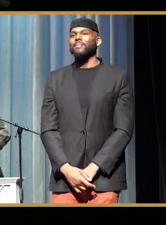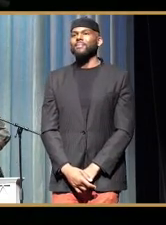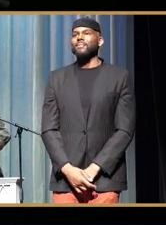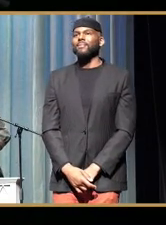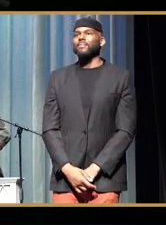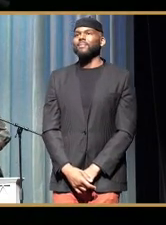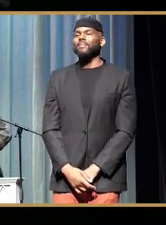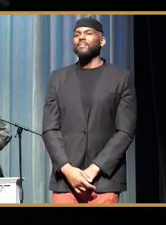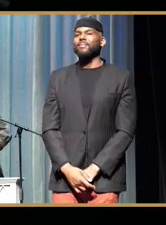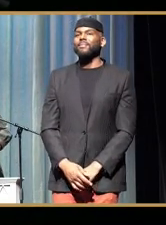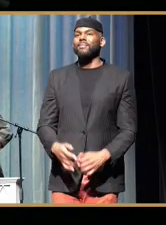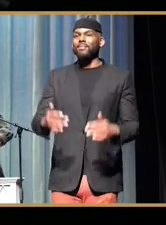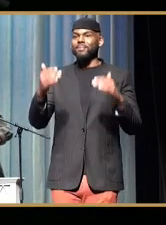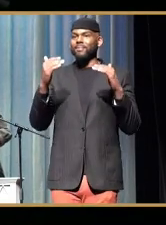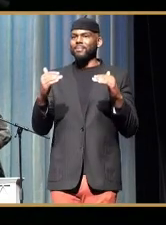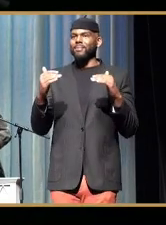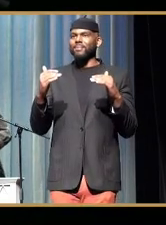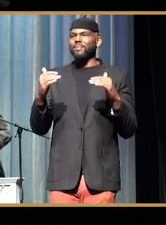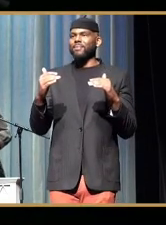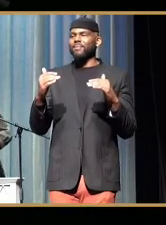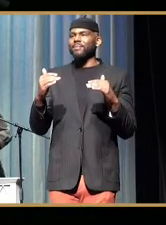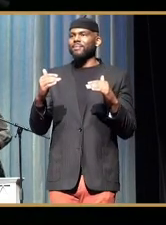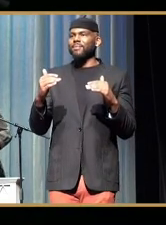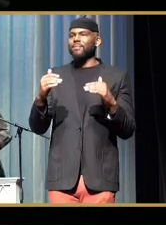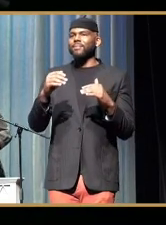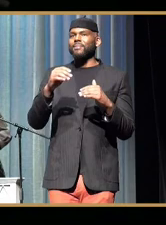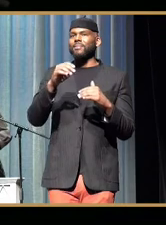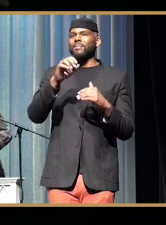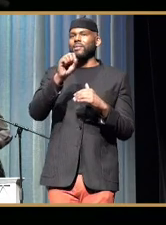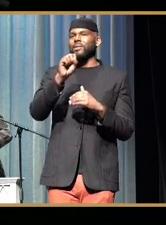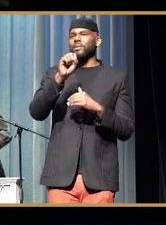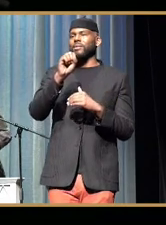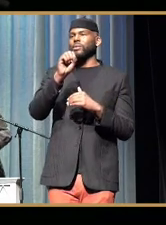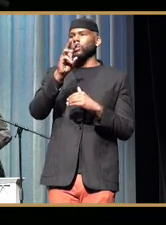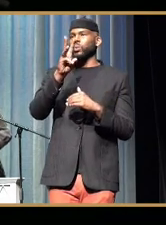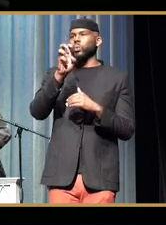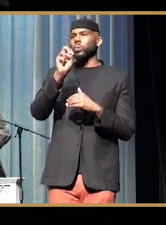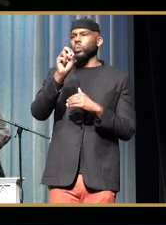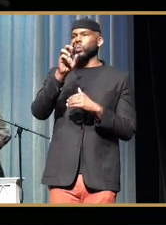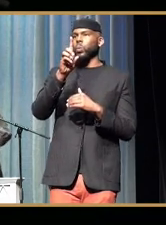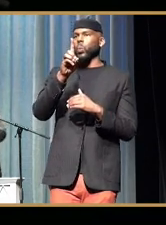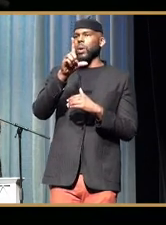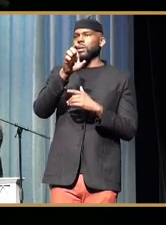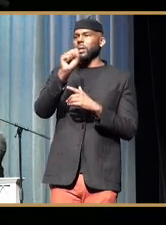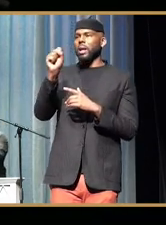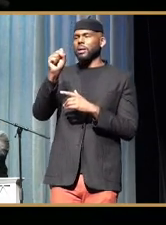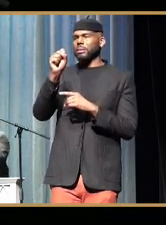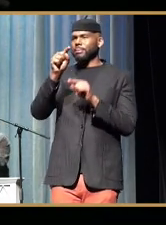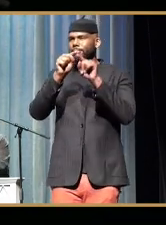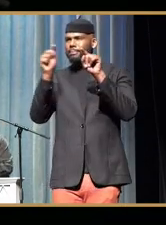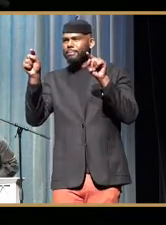Emerging narrative grand prize goes to Sueños de mi Hija by Cecilia Roma.